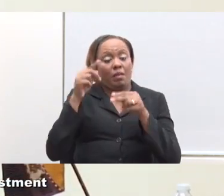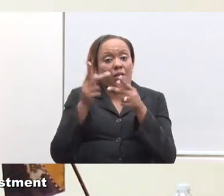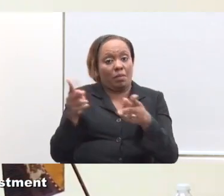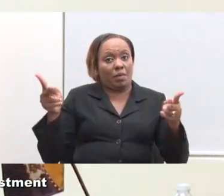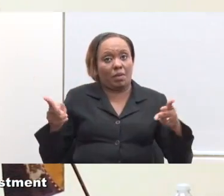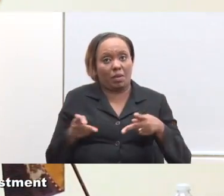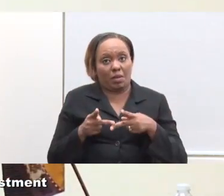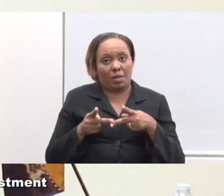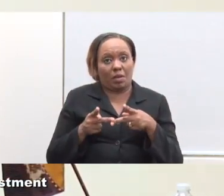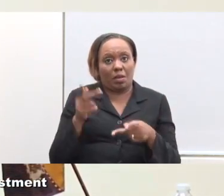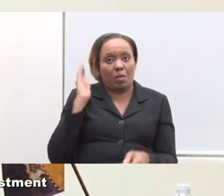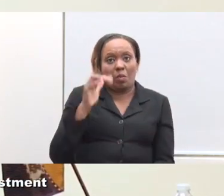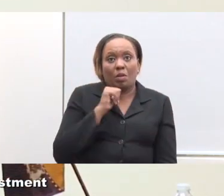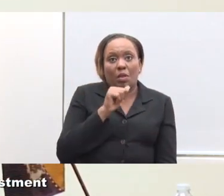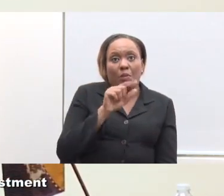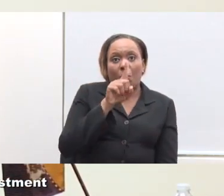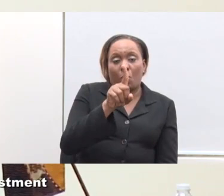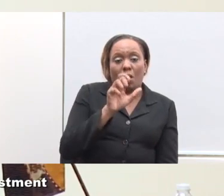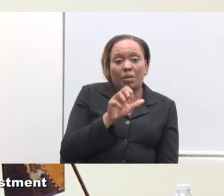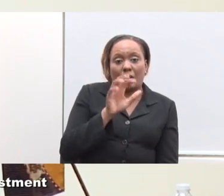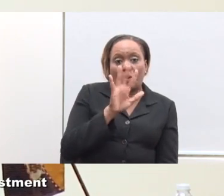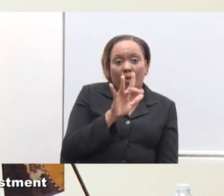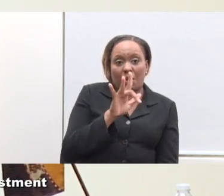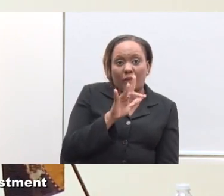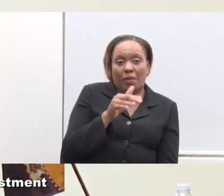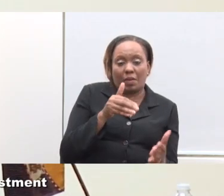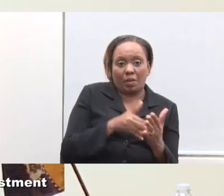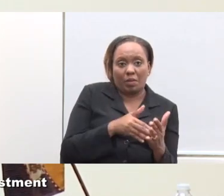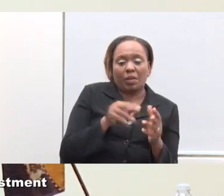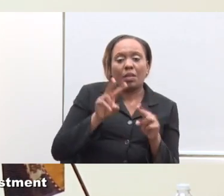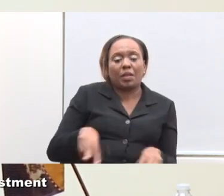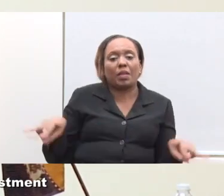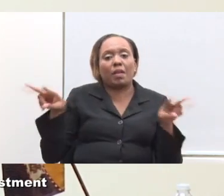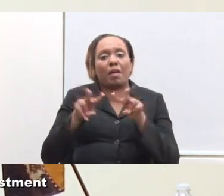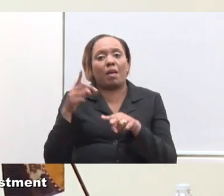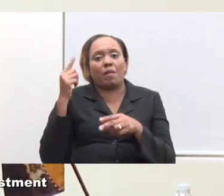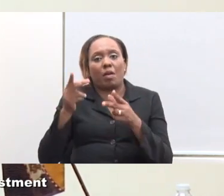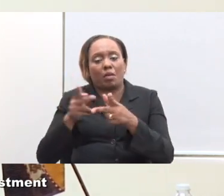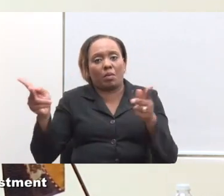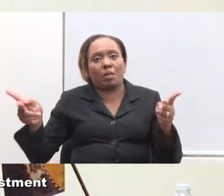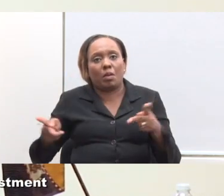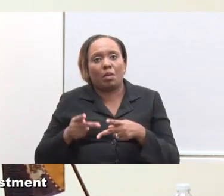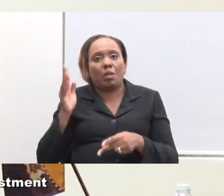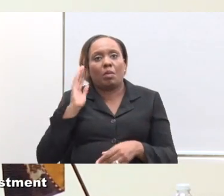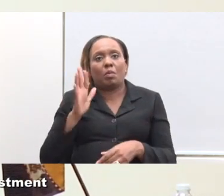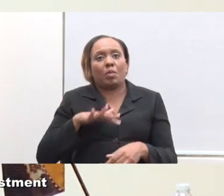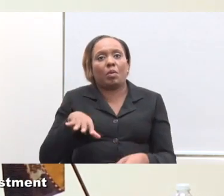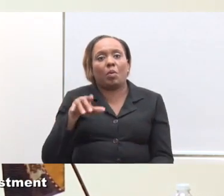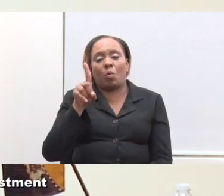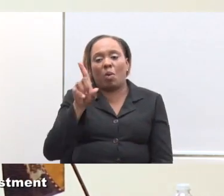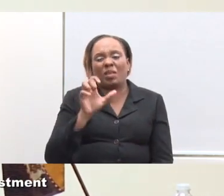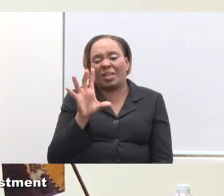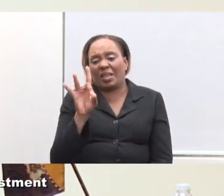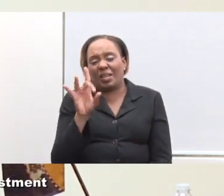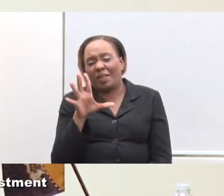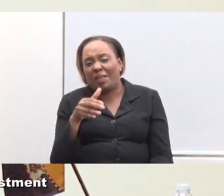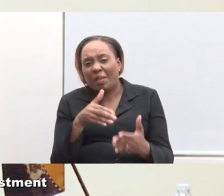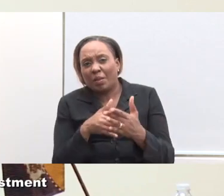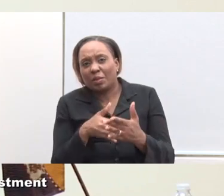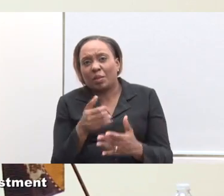is not the 125 or the 135. The value of the property now is closer to 185